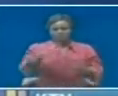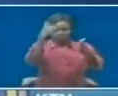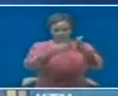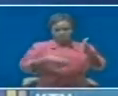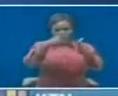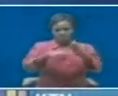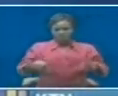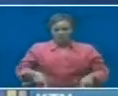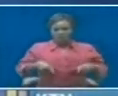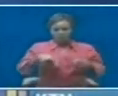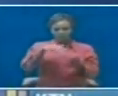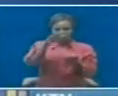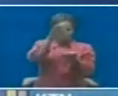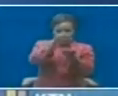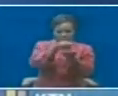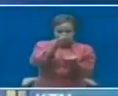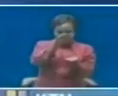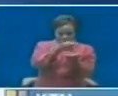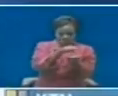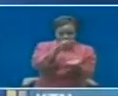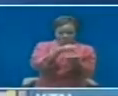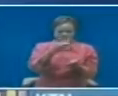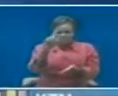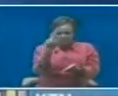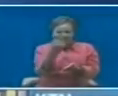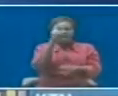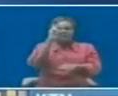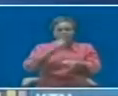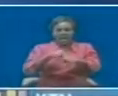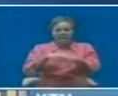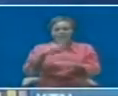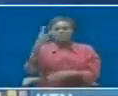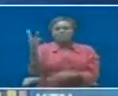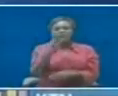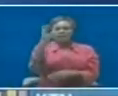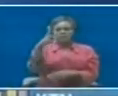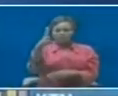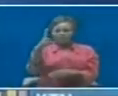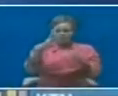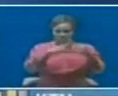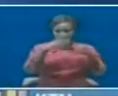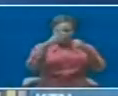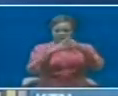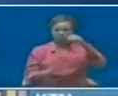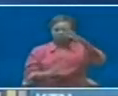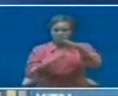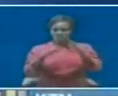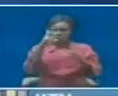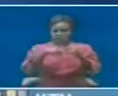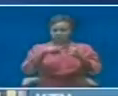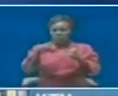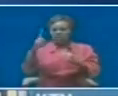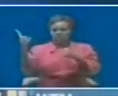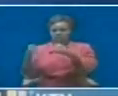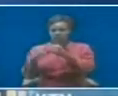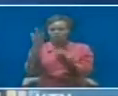is slowly coming down, with inflation dropping for the first time since March. September inflation hit 6.60%